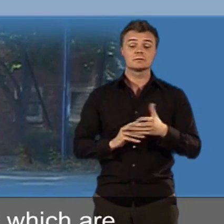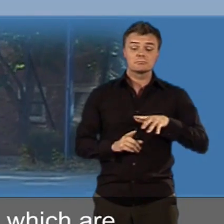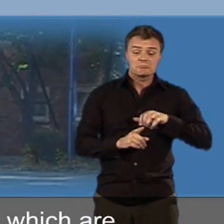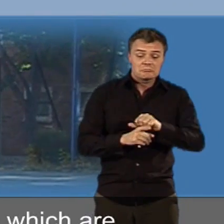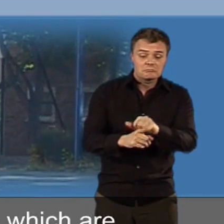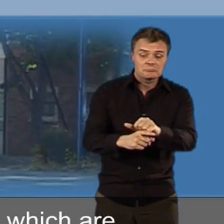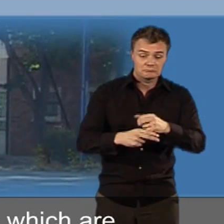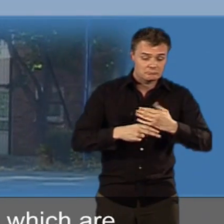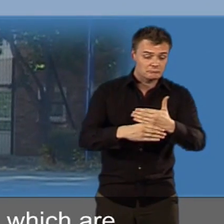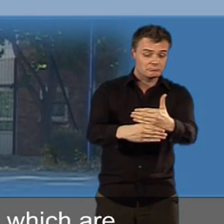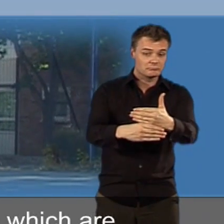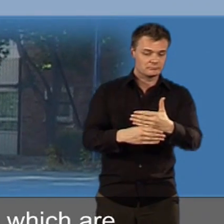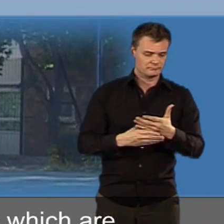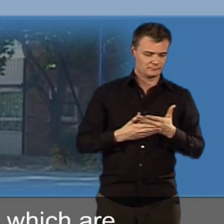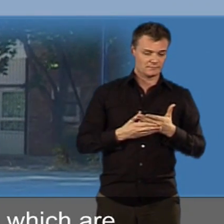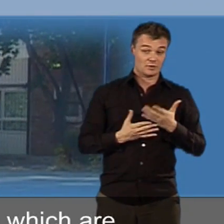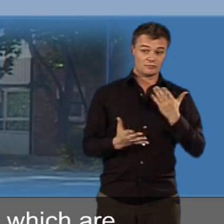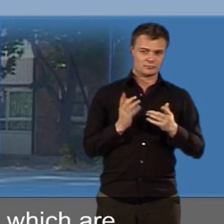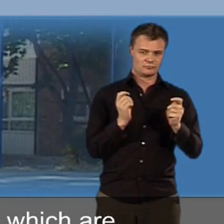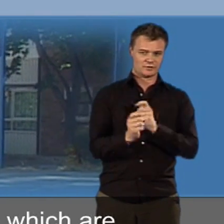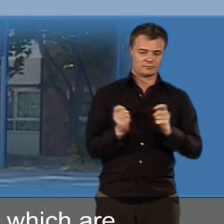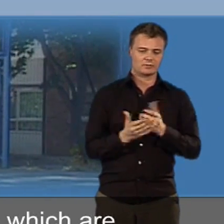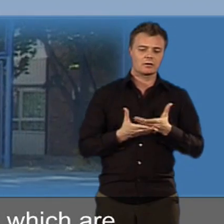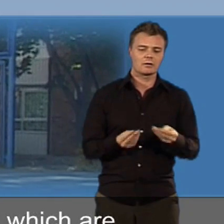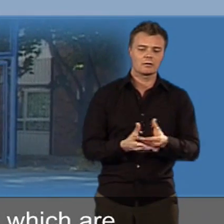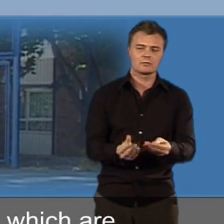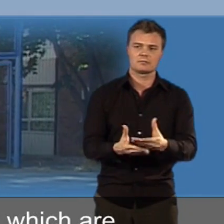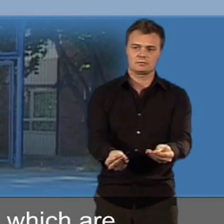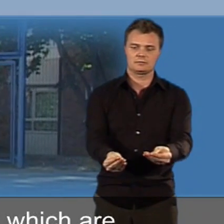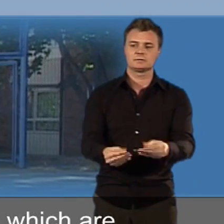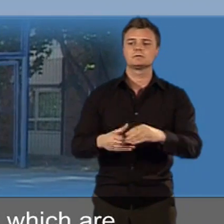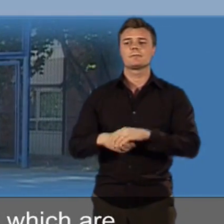The practices shown have ideas which are transferable to other schools.